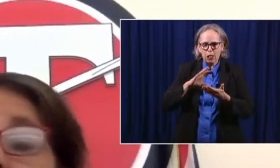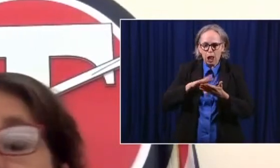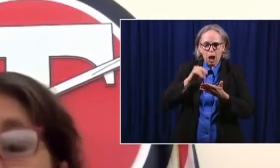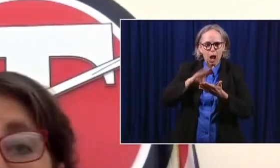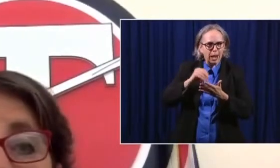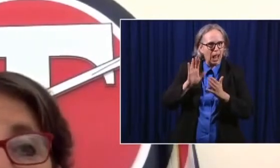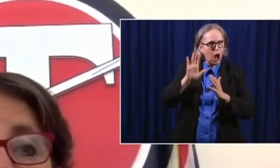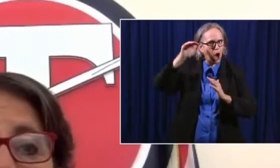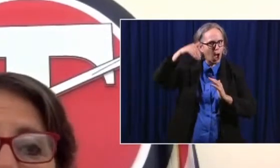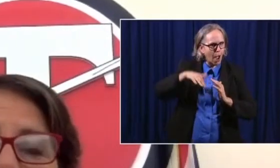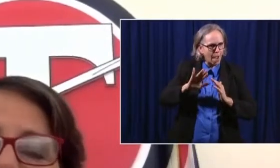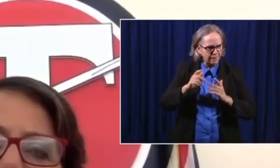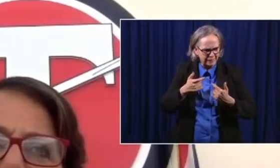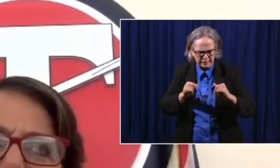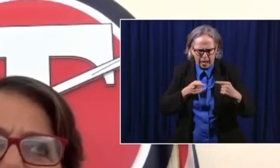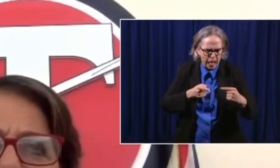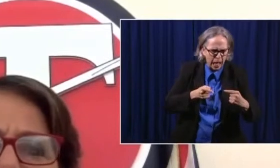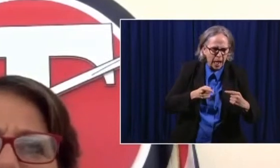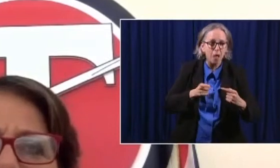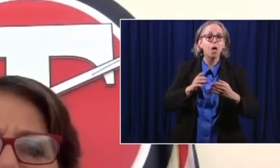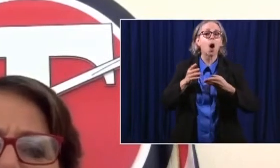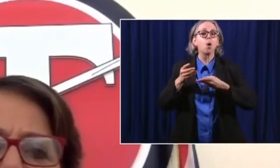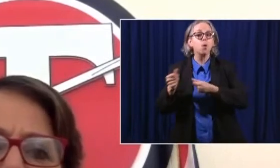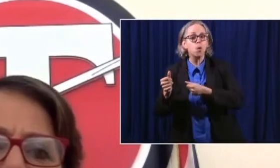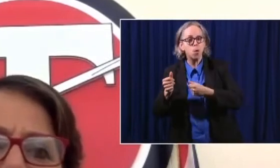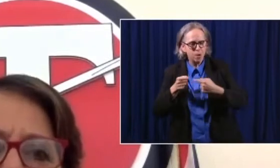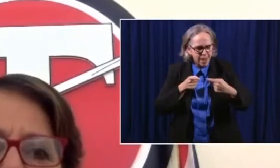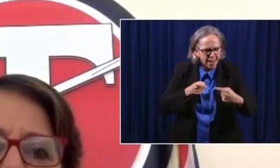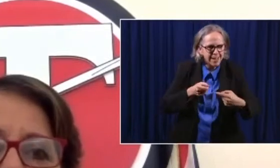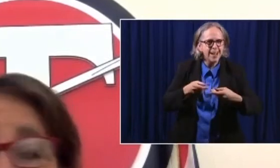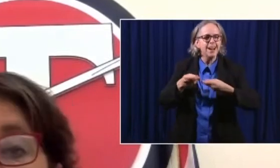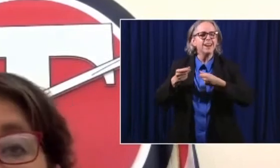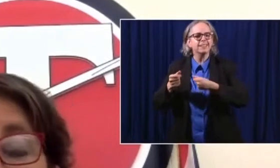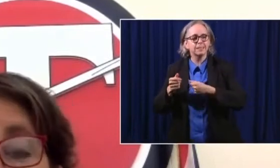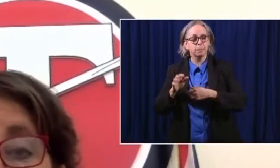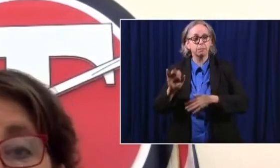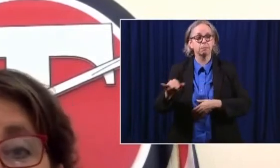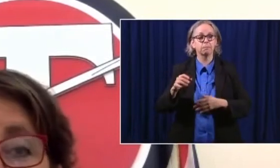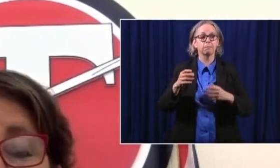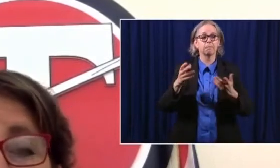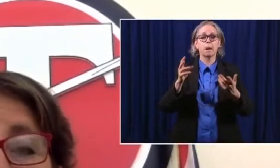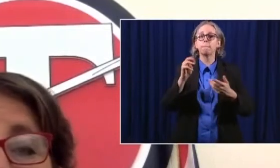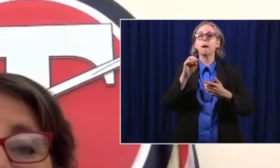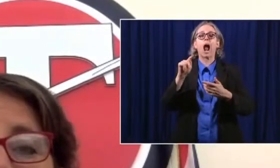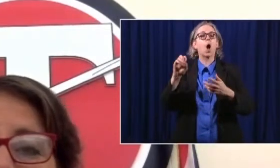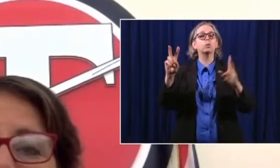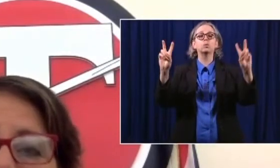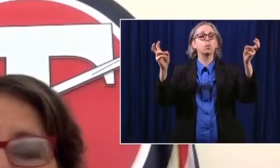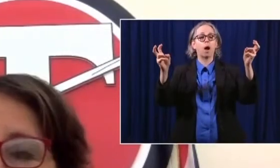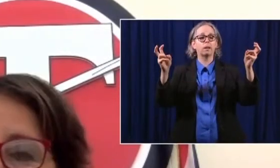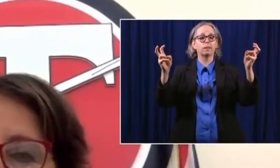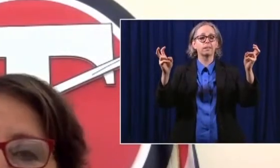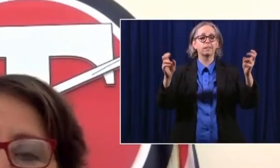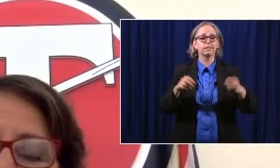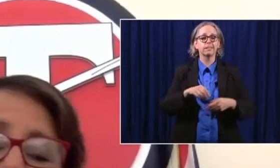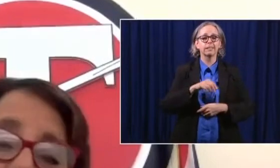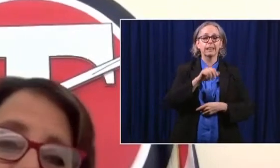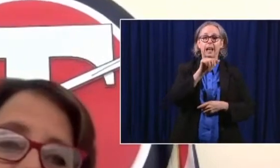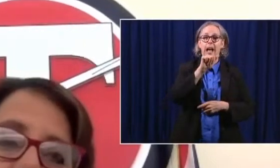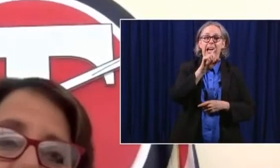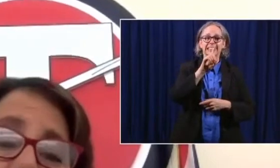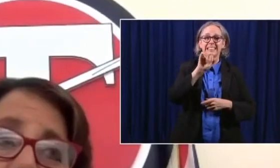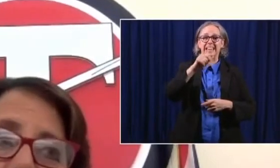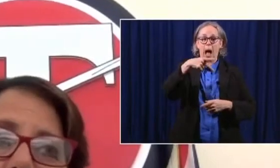100% remote. I would say our motto right now is adapt and adjust as we come across